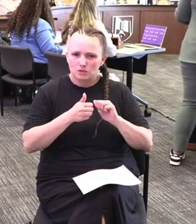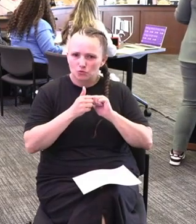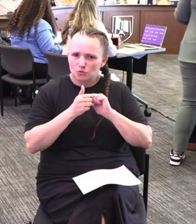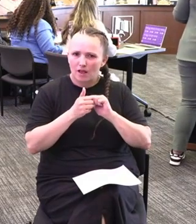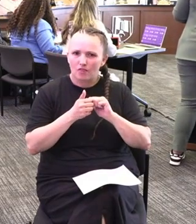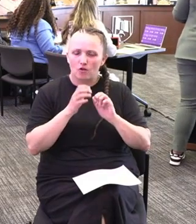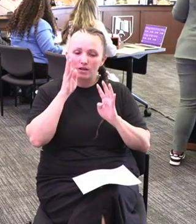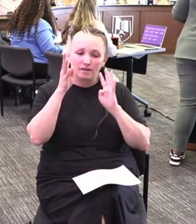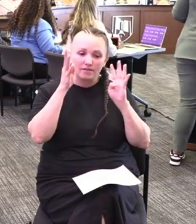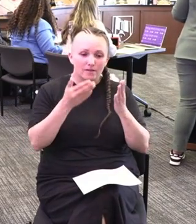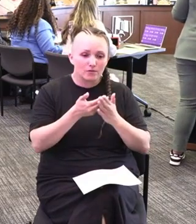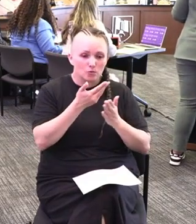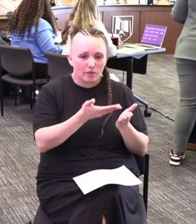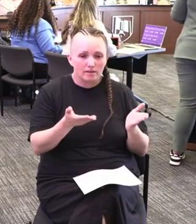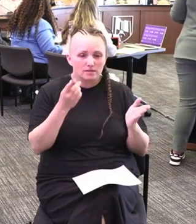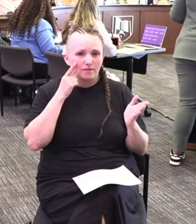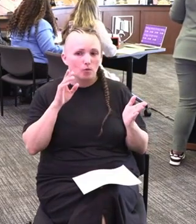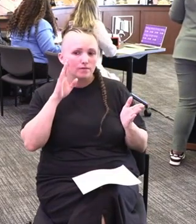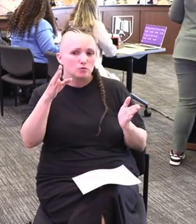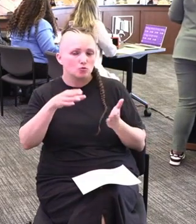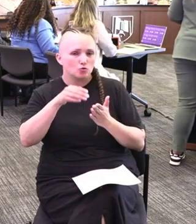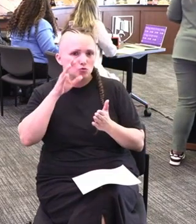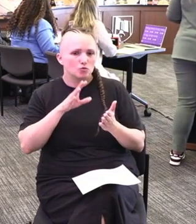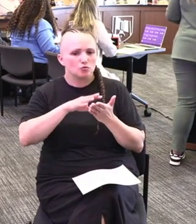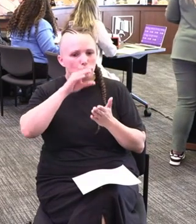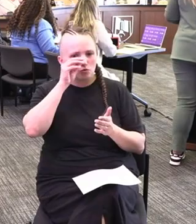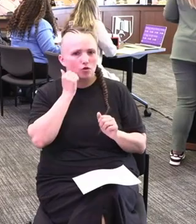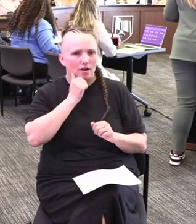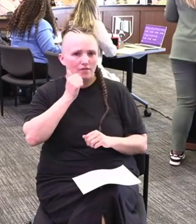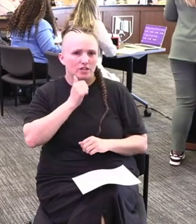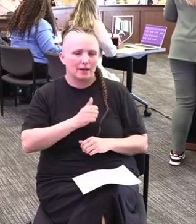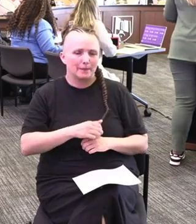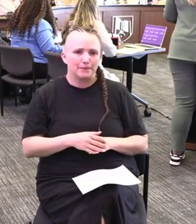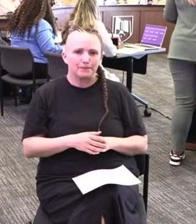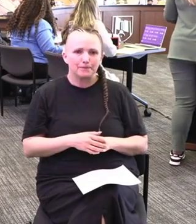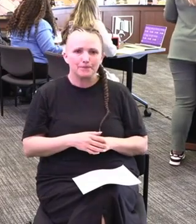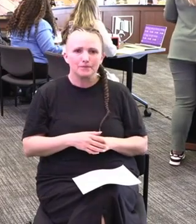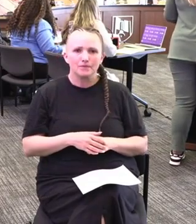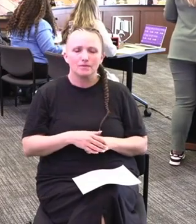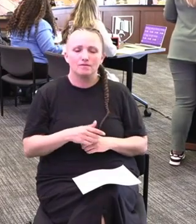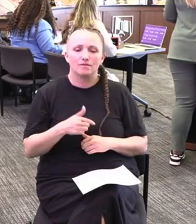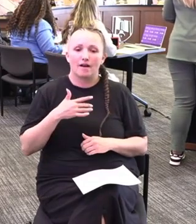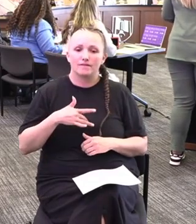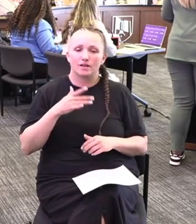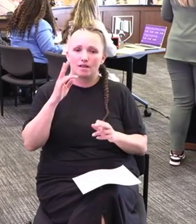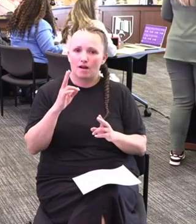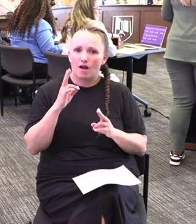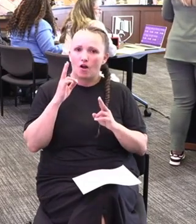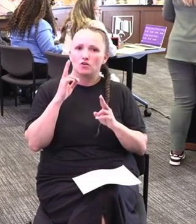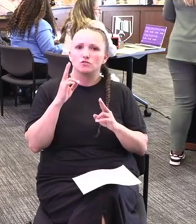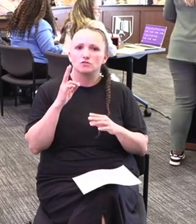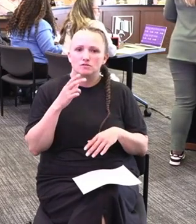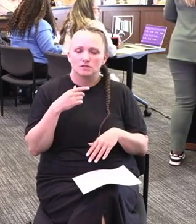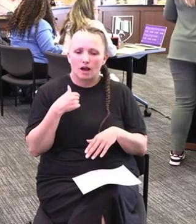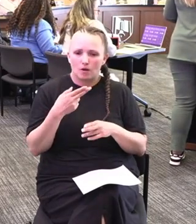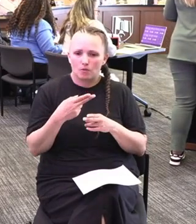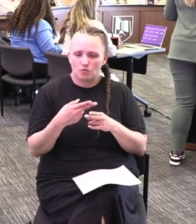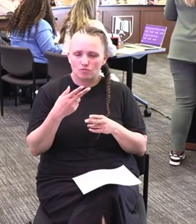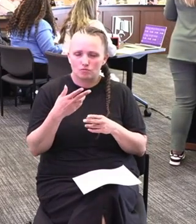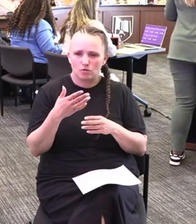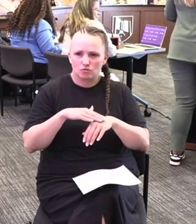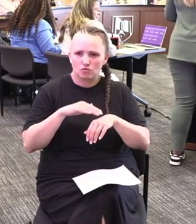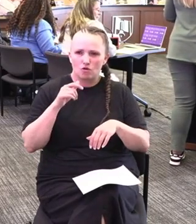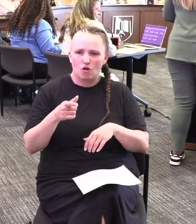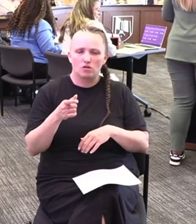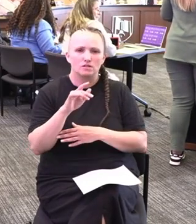pathways for future students to learn each and every day. It is my incredible honor to introduce Brooke Hall, the Executive Director of our Joliet Community